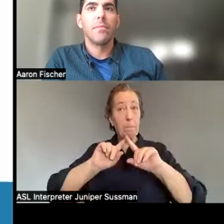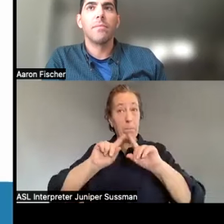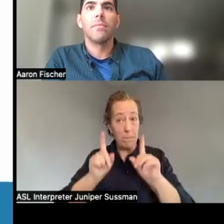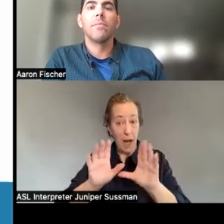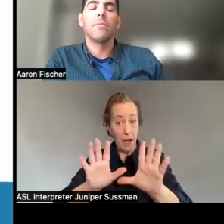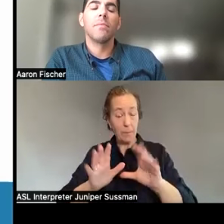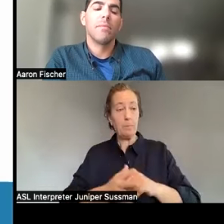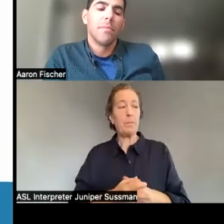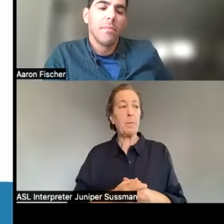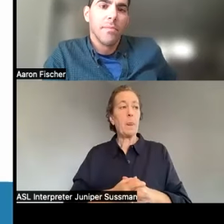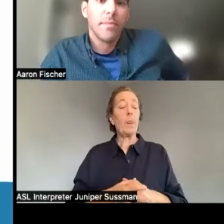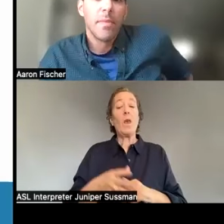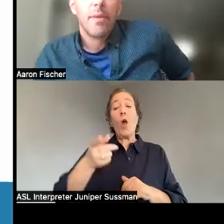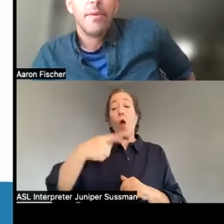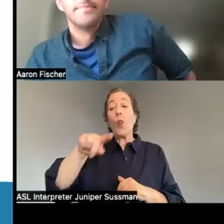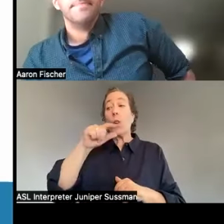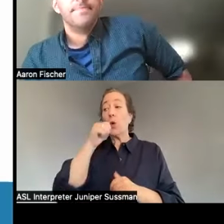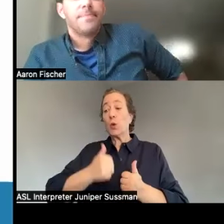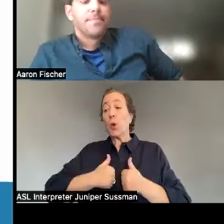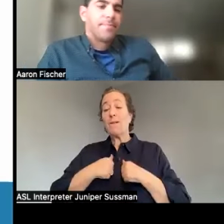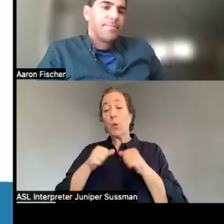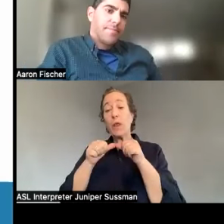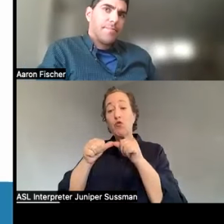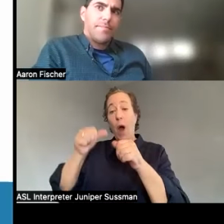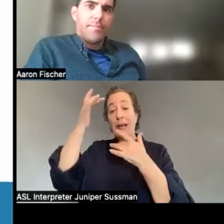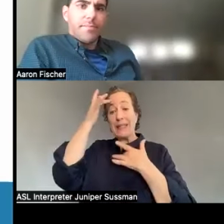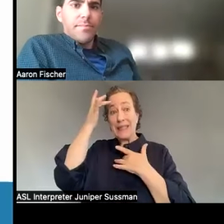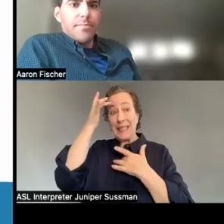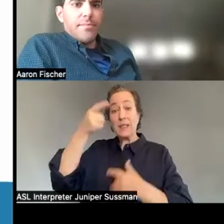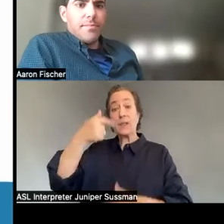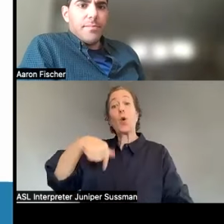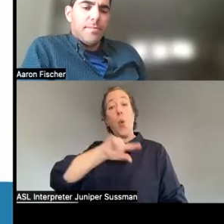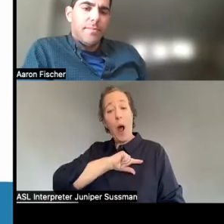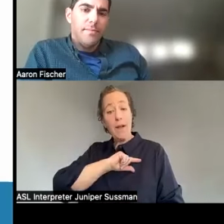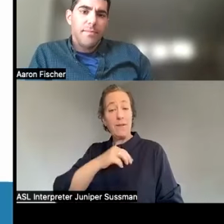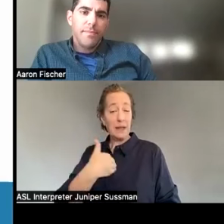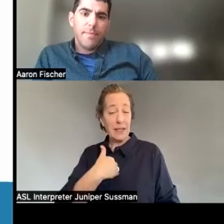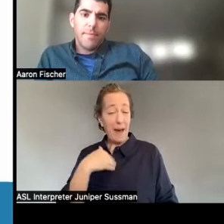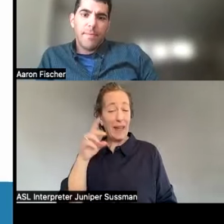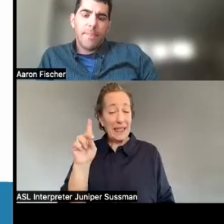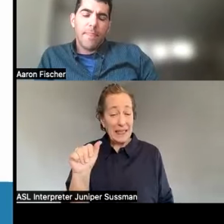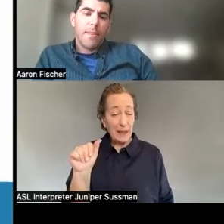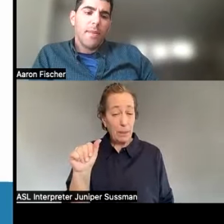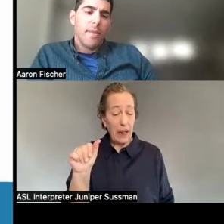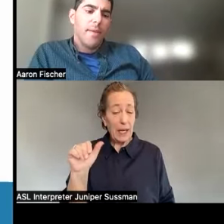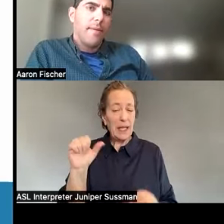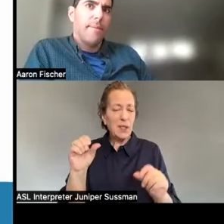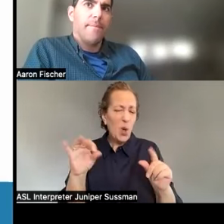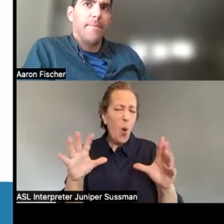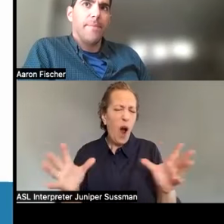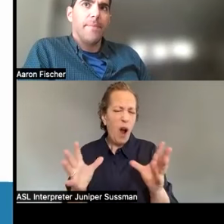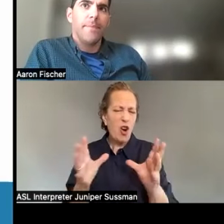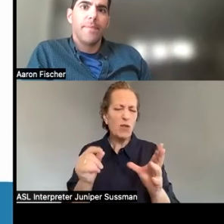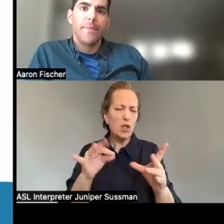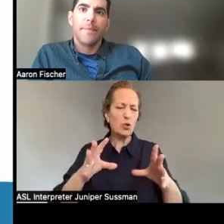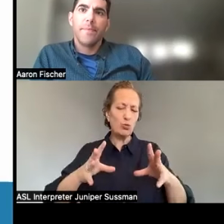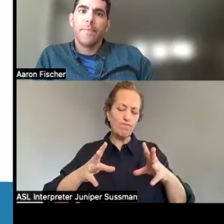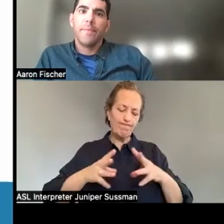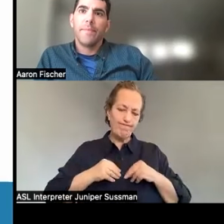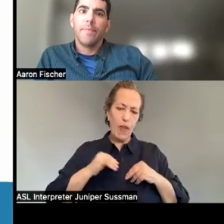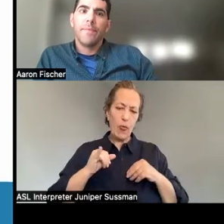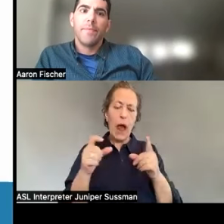living with chronic disease today qualify as having a disability. So I encourage you to embrace this term at the very least